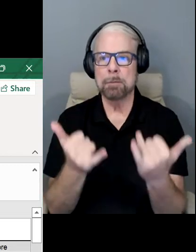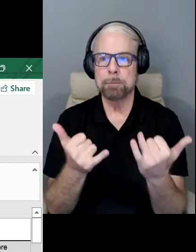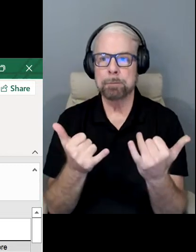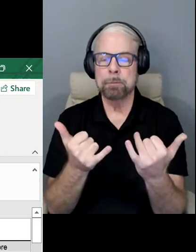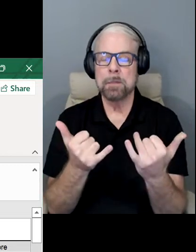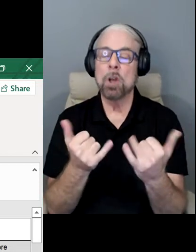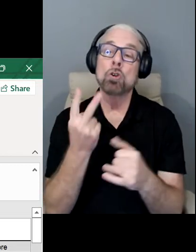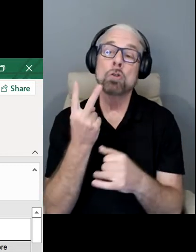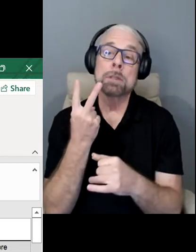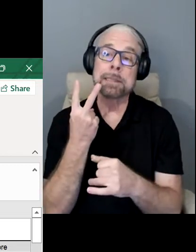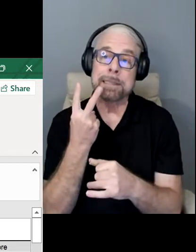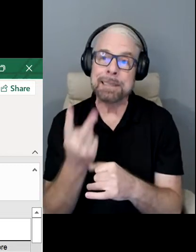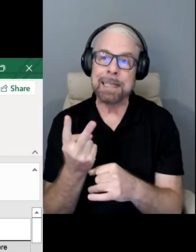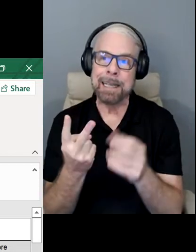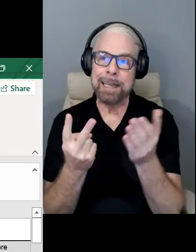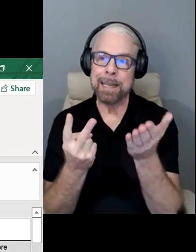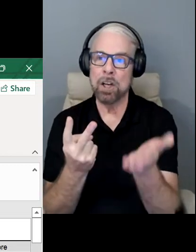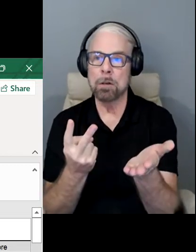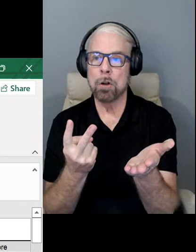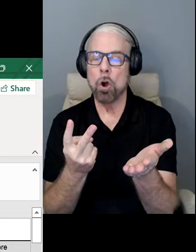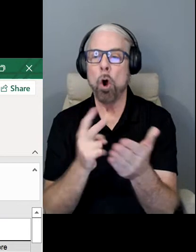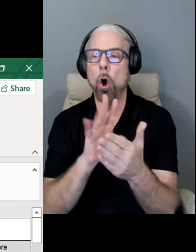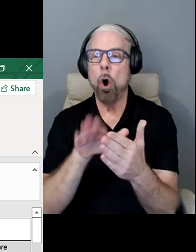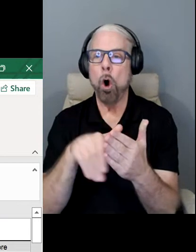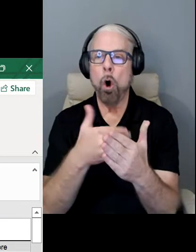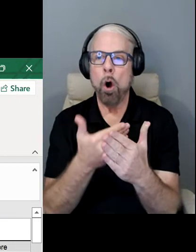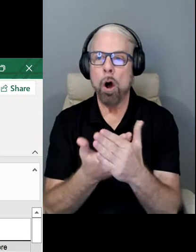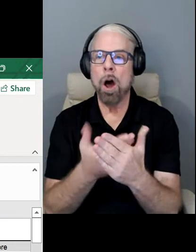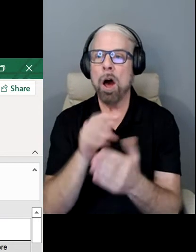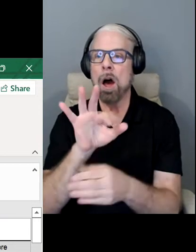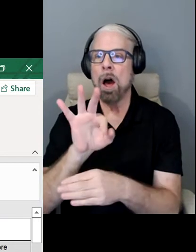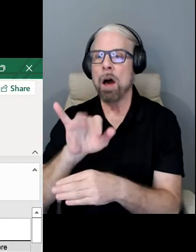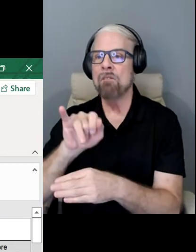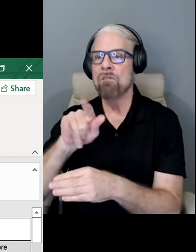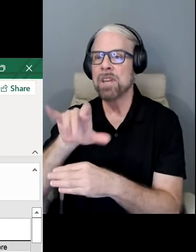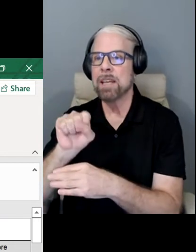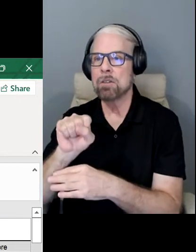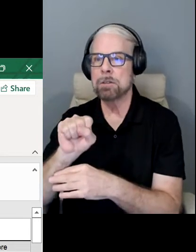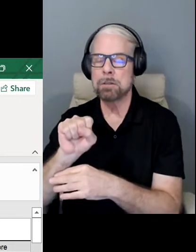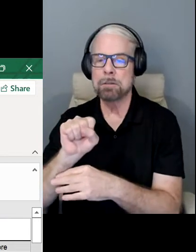and you'll see that all of the fields have